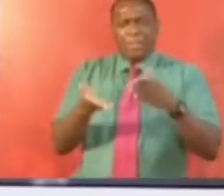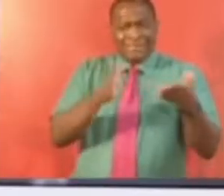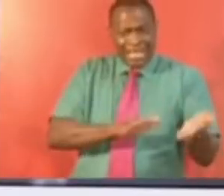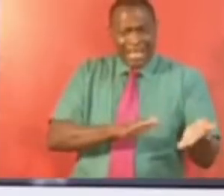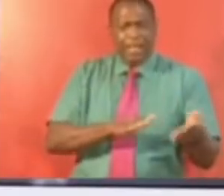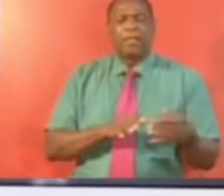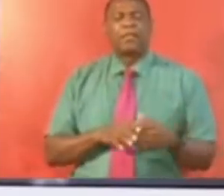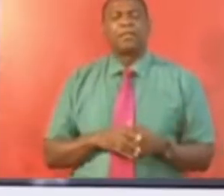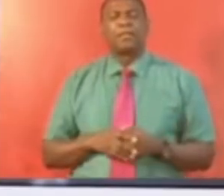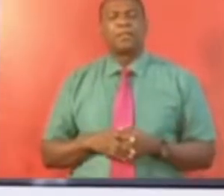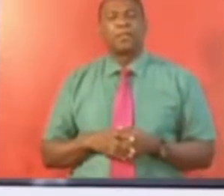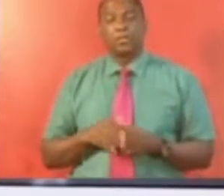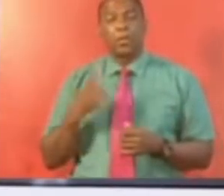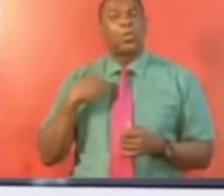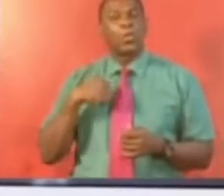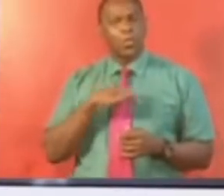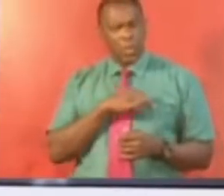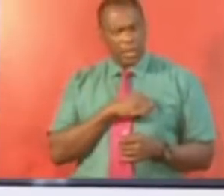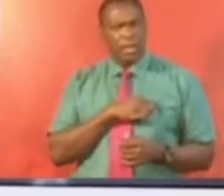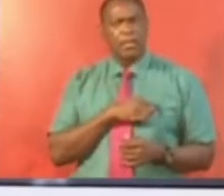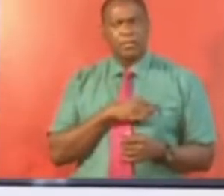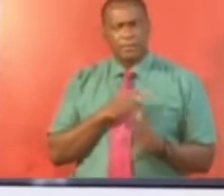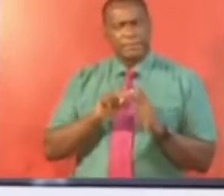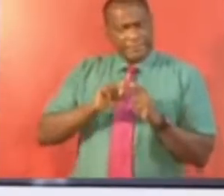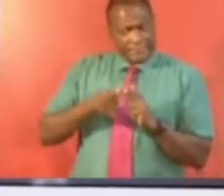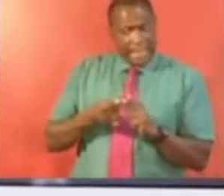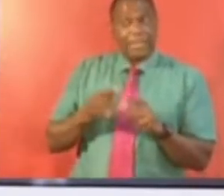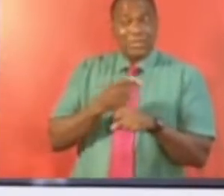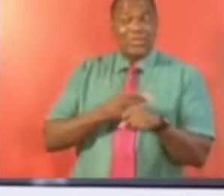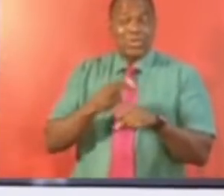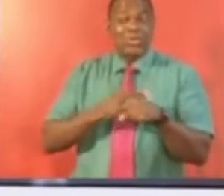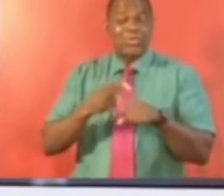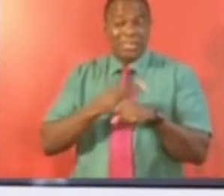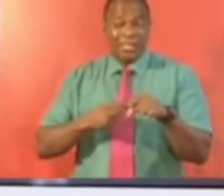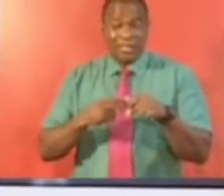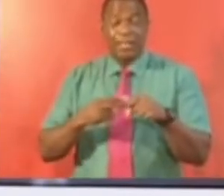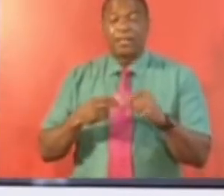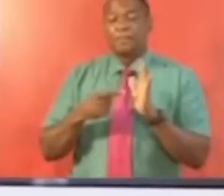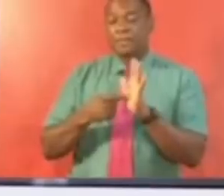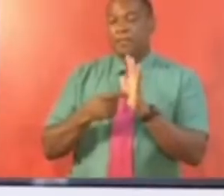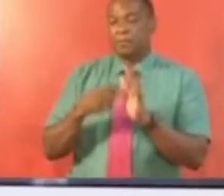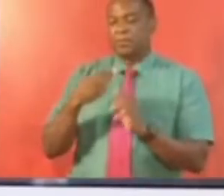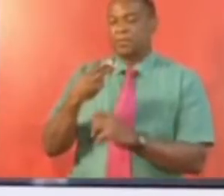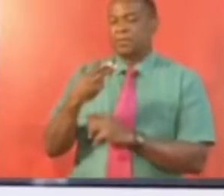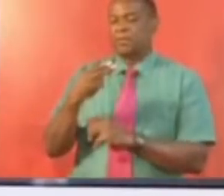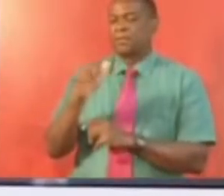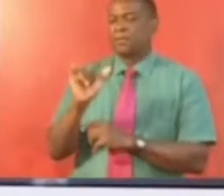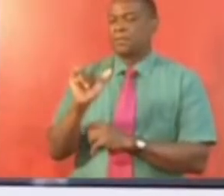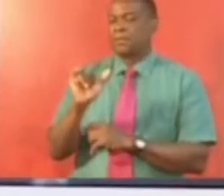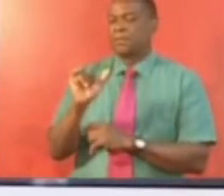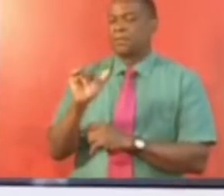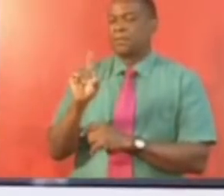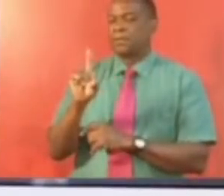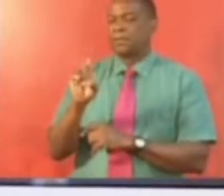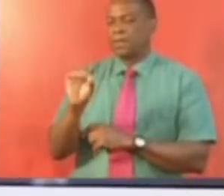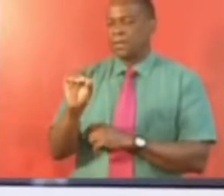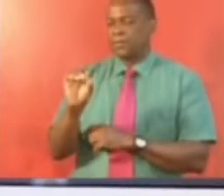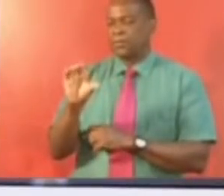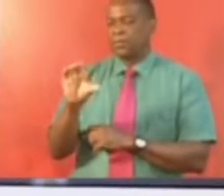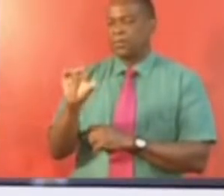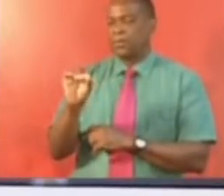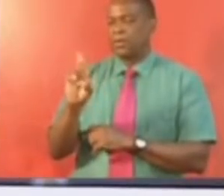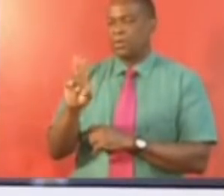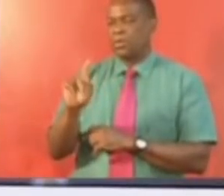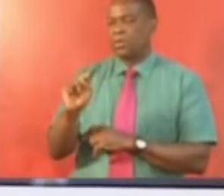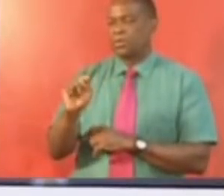systemic hydrocortisone and the like for patients with COVID-19 from the beginning. It is not considered a treatment per se.